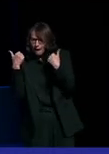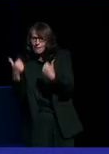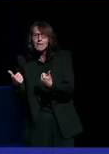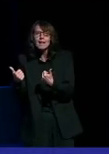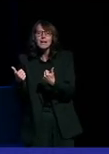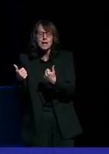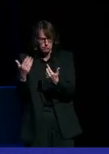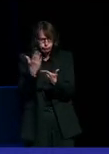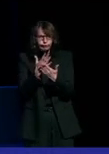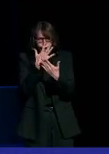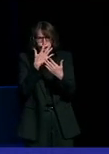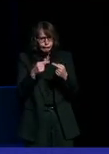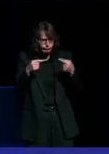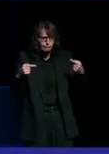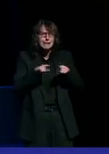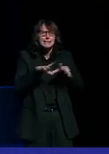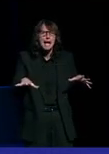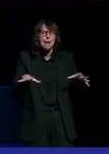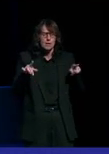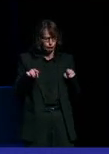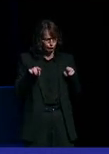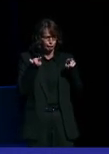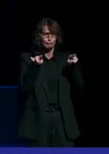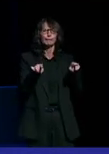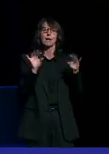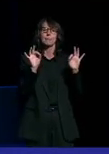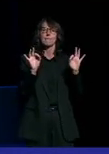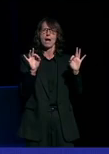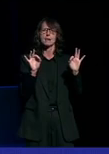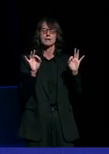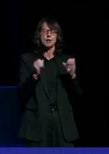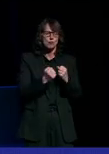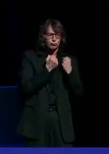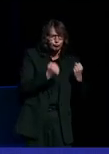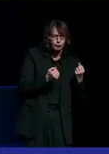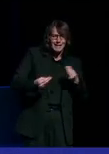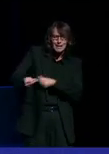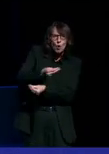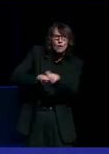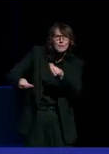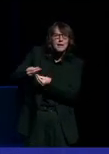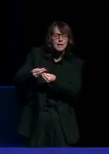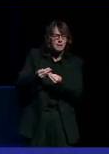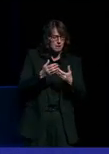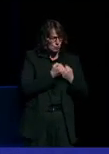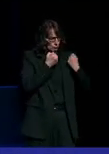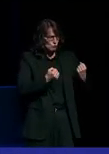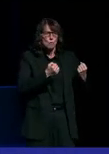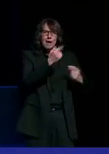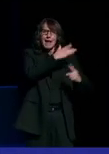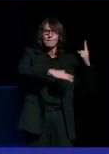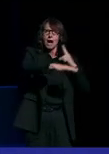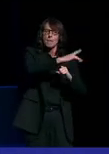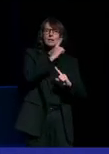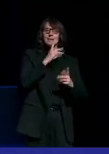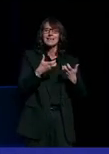not incompatible. In fact, they are perfect partners. A strong economy and a strong environment is how we